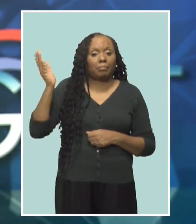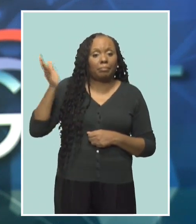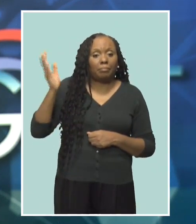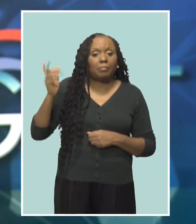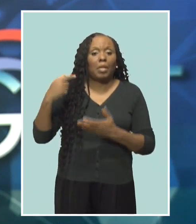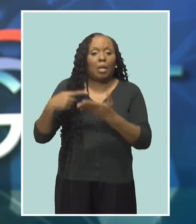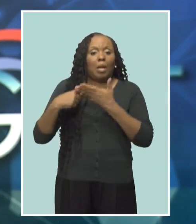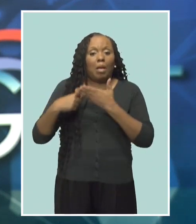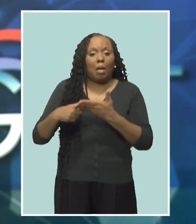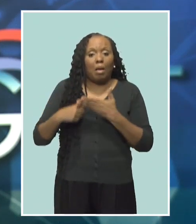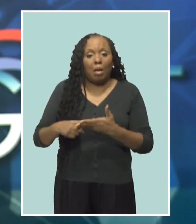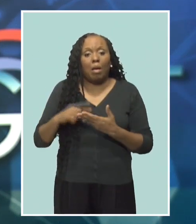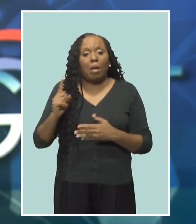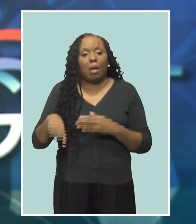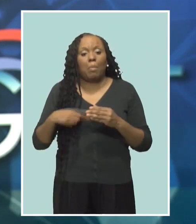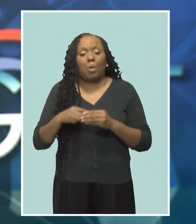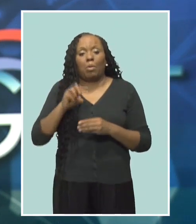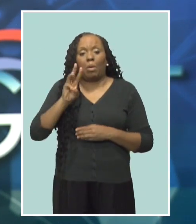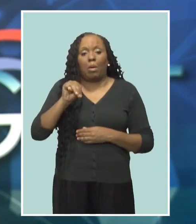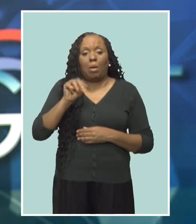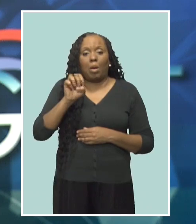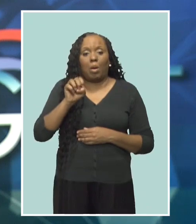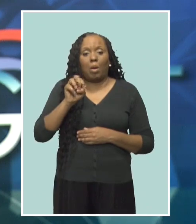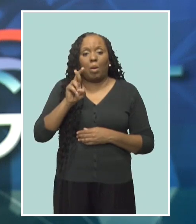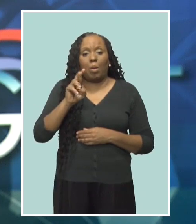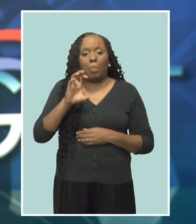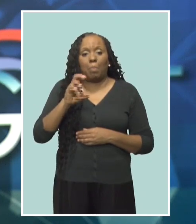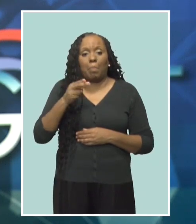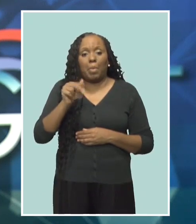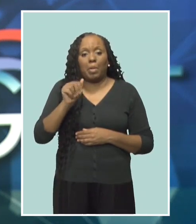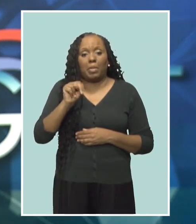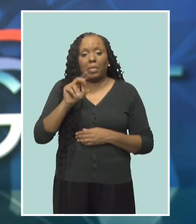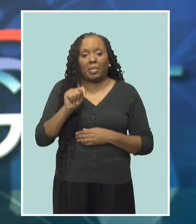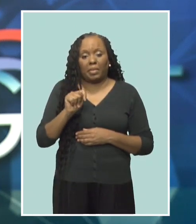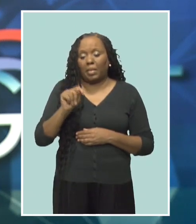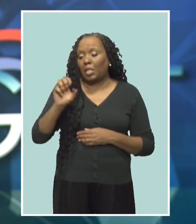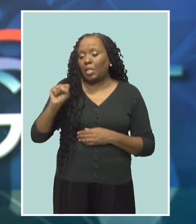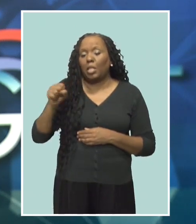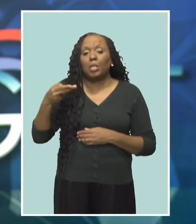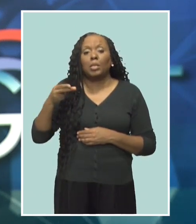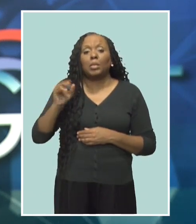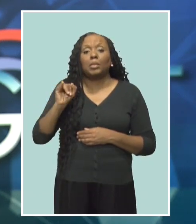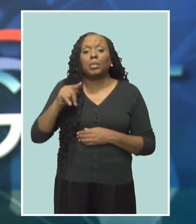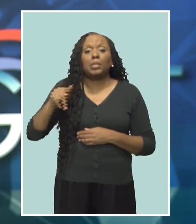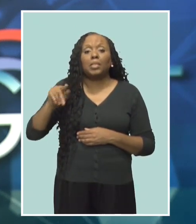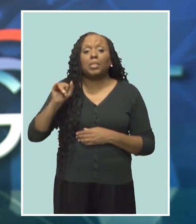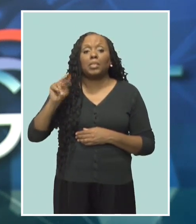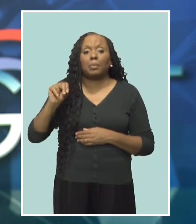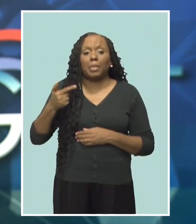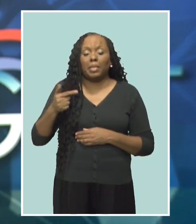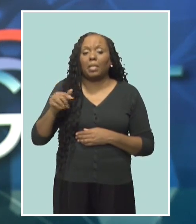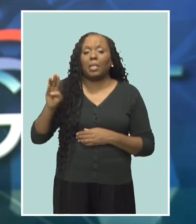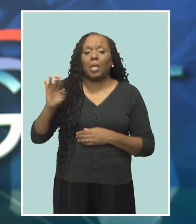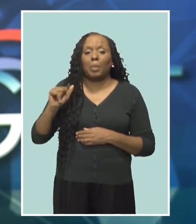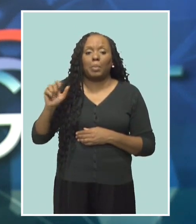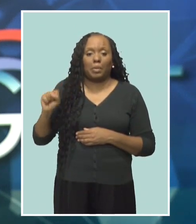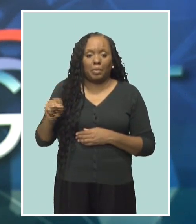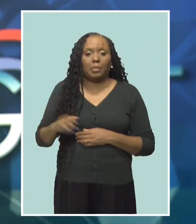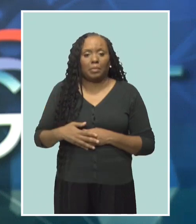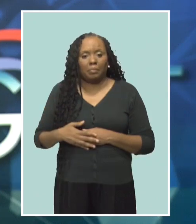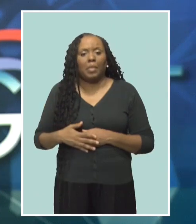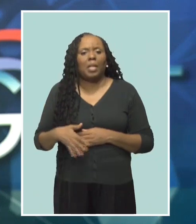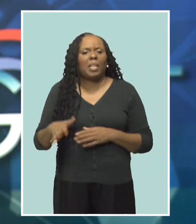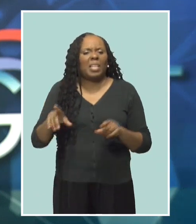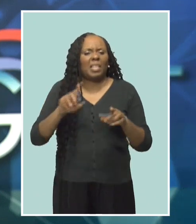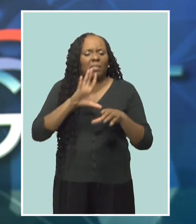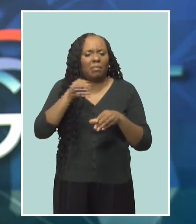upper house, where she led off debate on a suite of merchant shipping bills. They include the Merchant Shipping Liability and Compensation Bill,